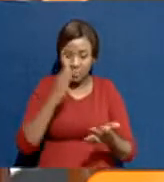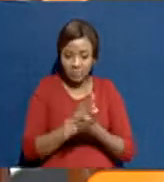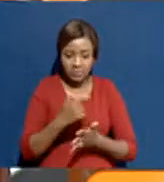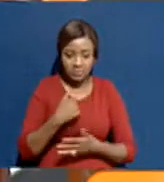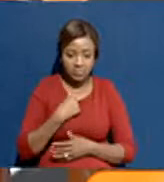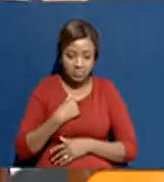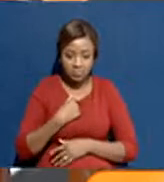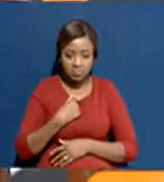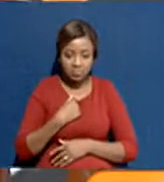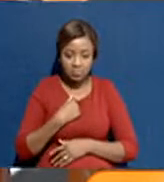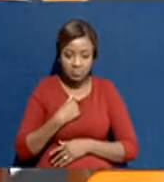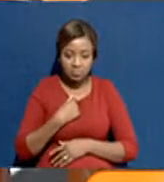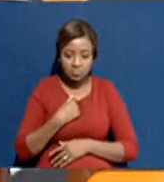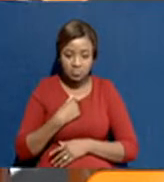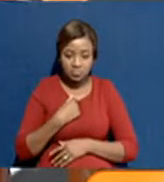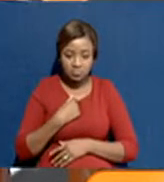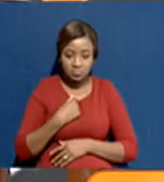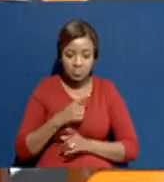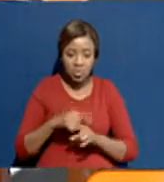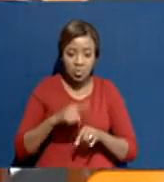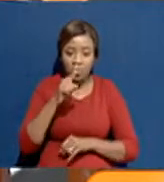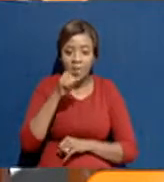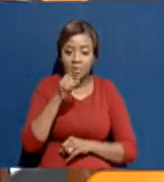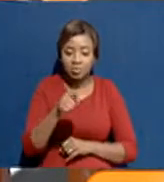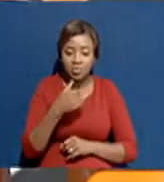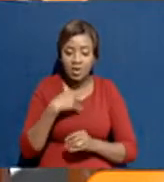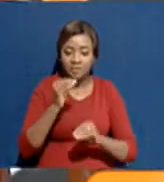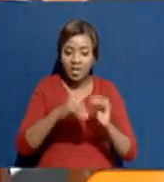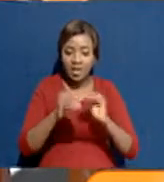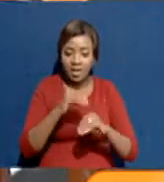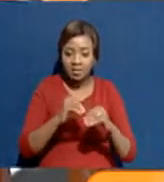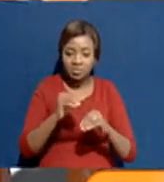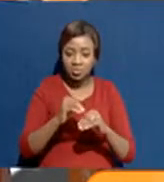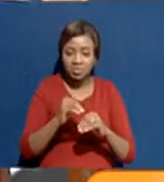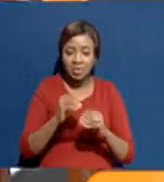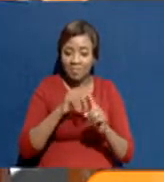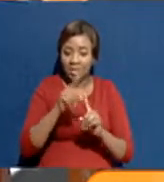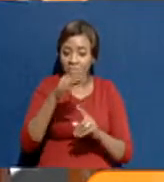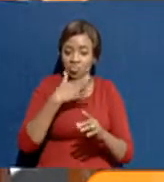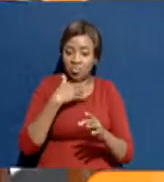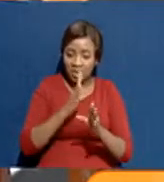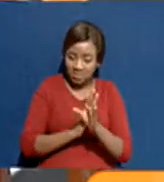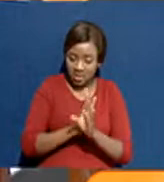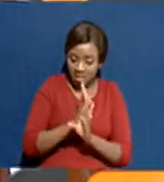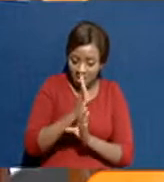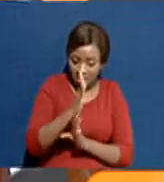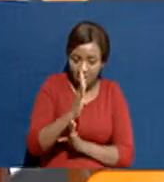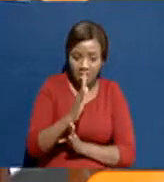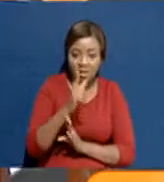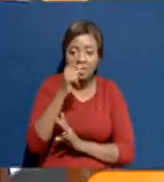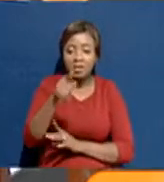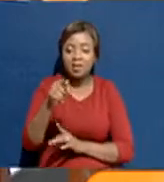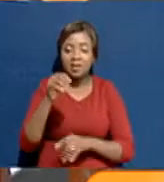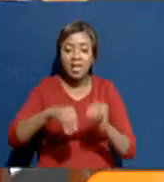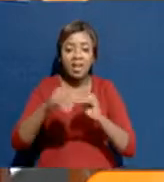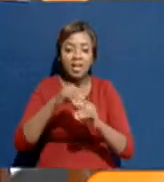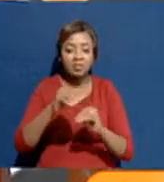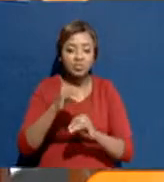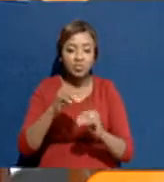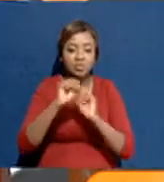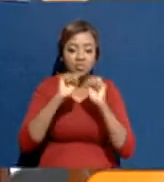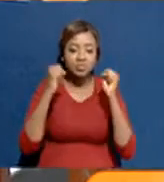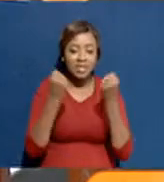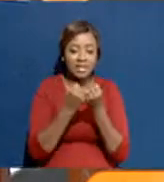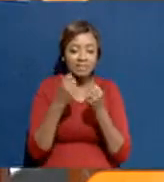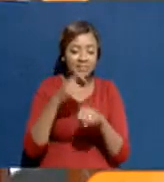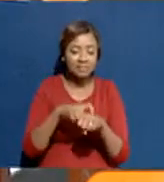run an honest election in a dishonest society. And everybody expects you to be dishonest as